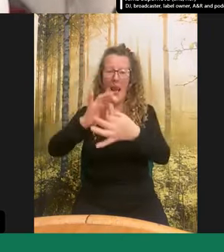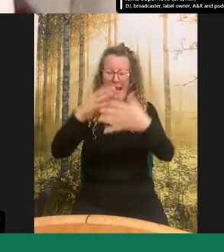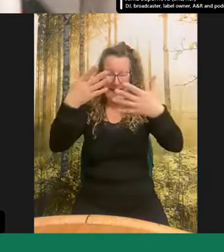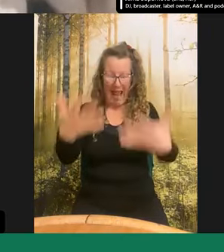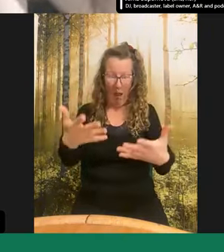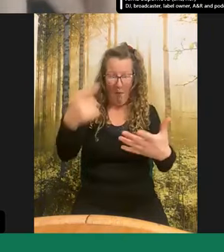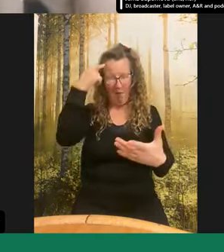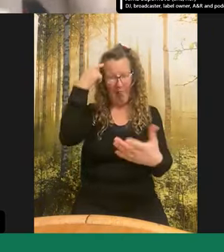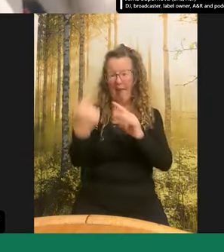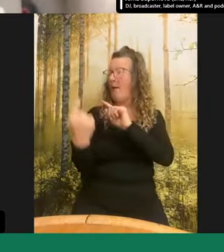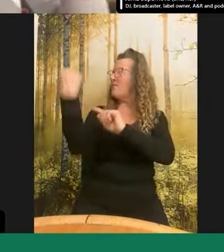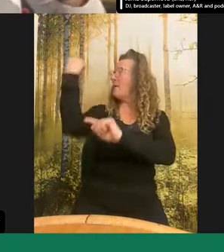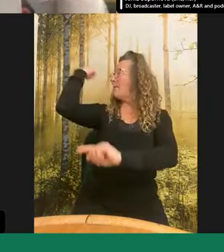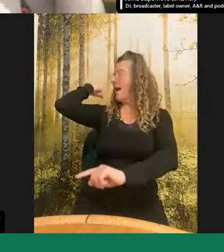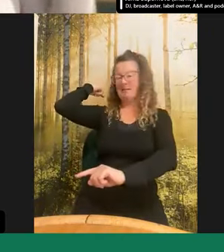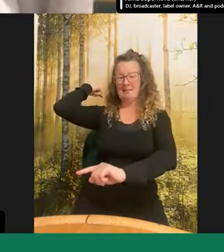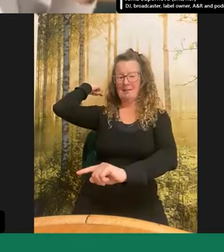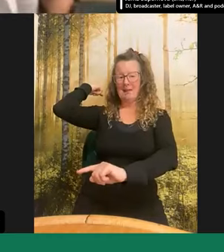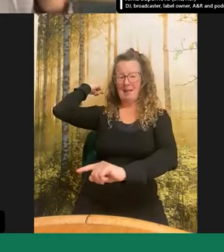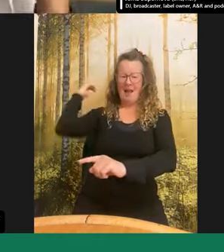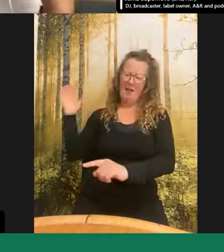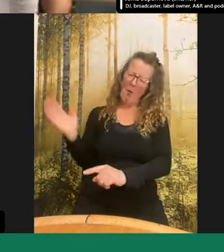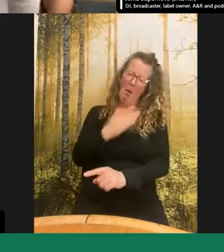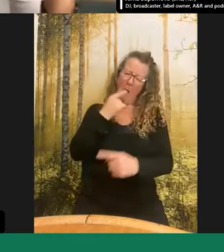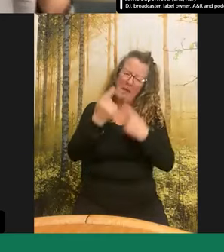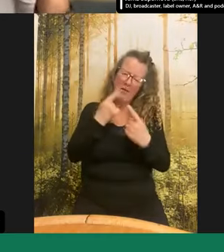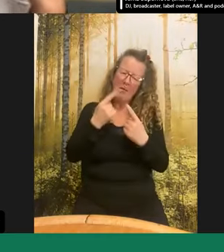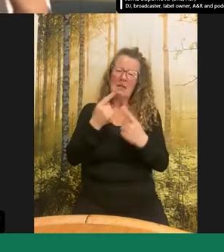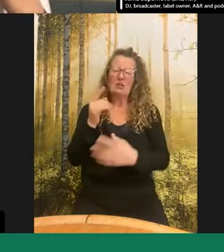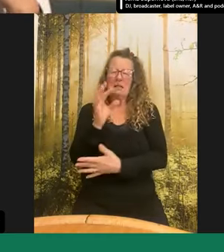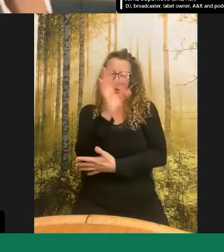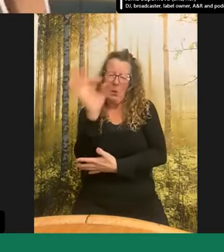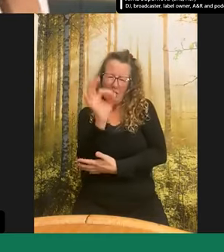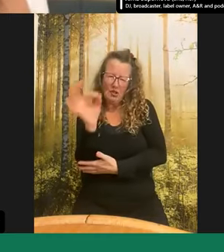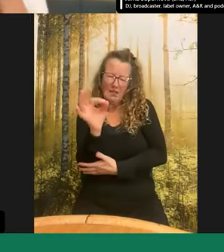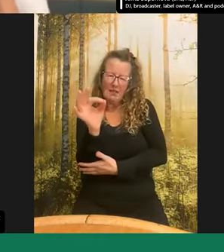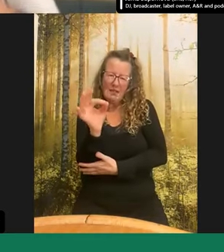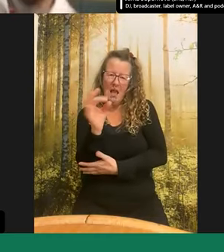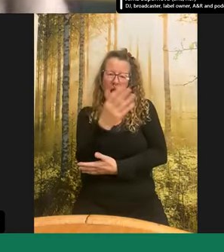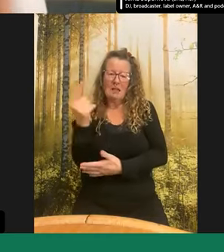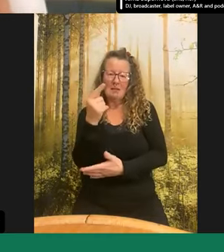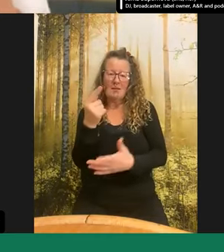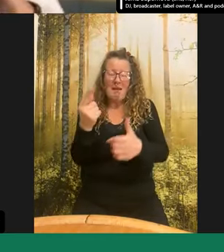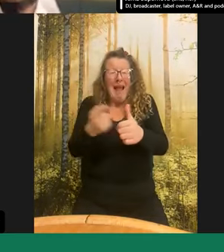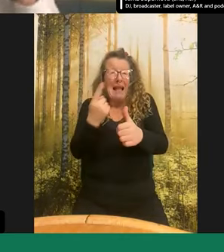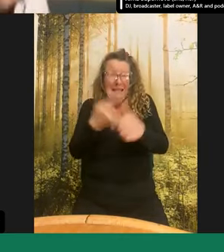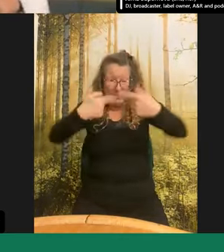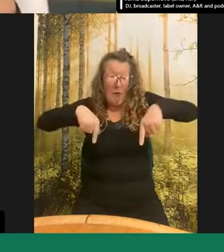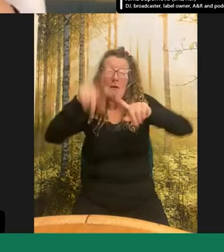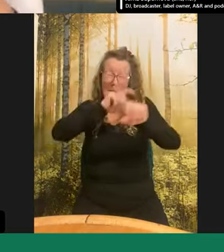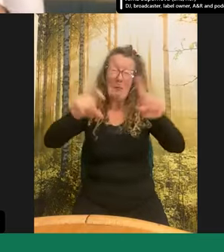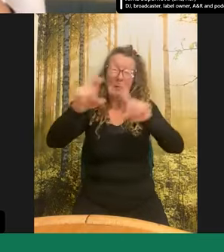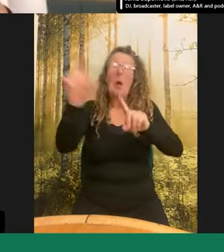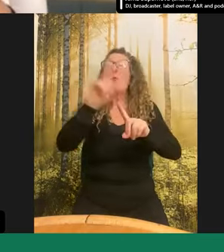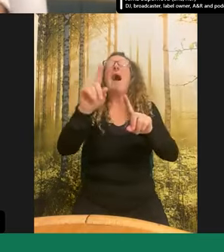maybe in all that information and questions, there'll be some answers for us as a community. I mean, what I didn't say is what's so